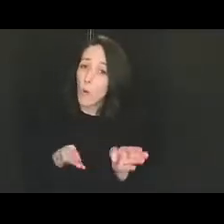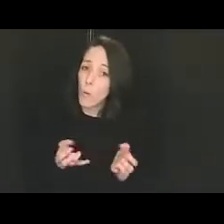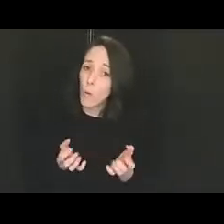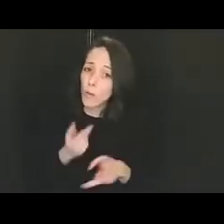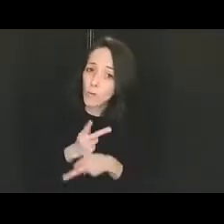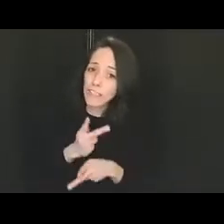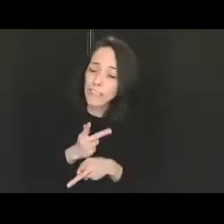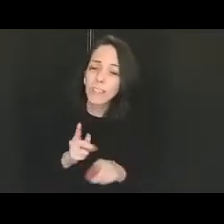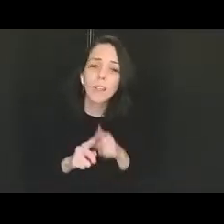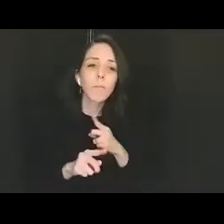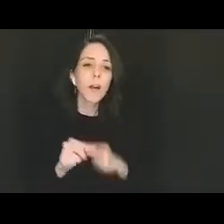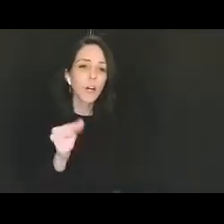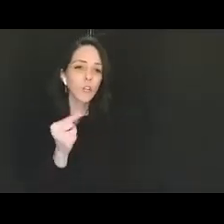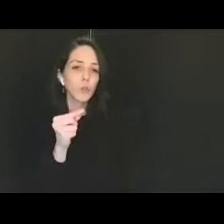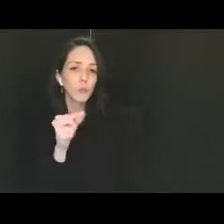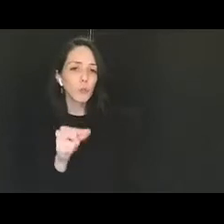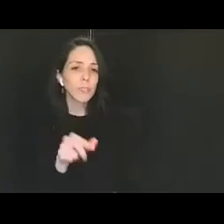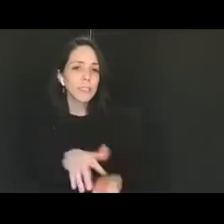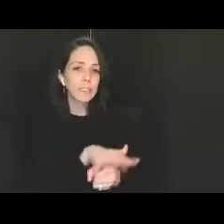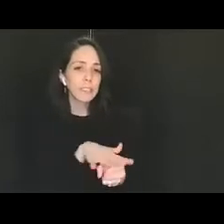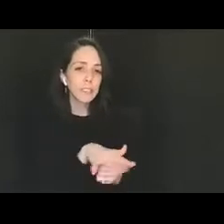there.